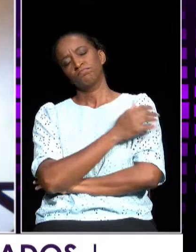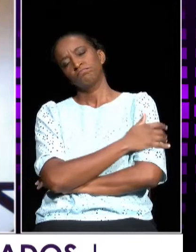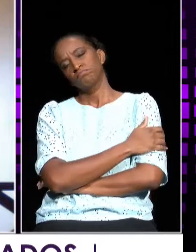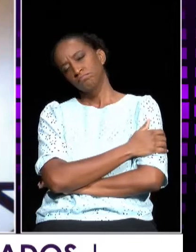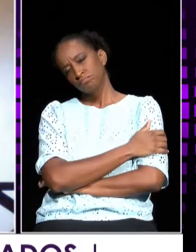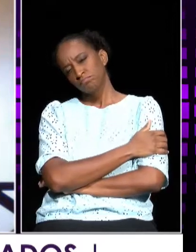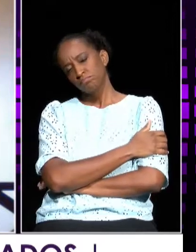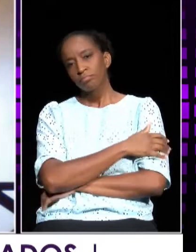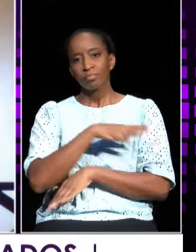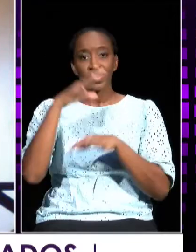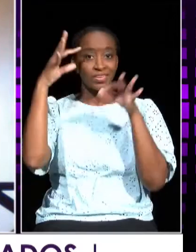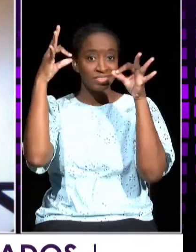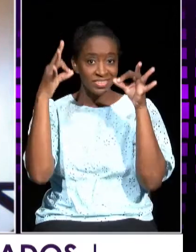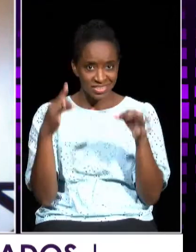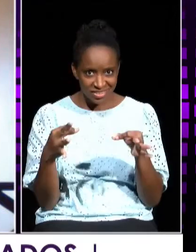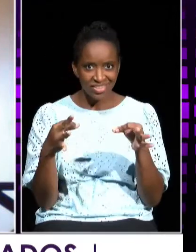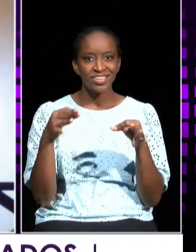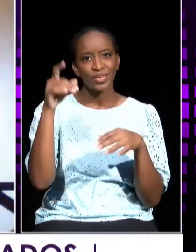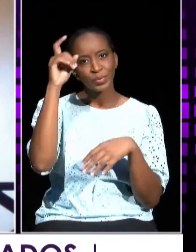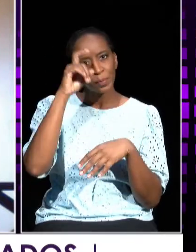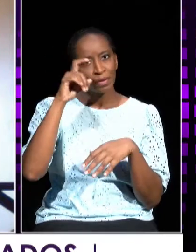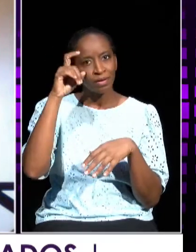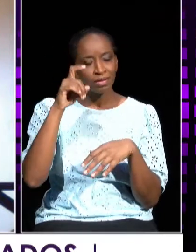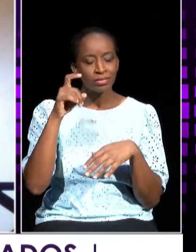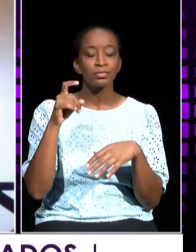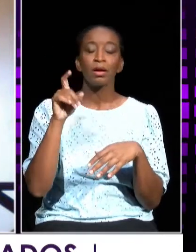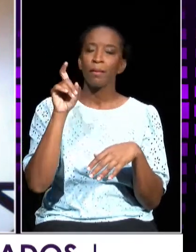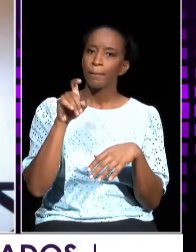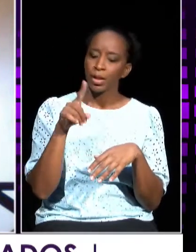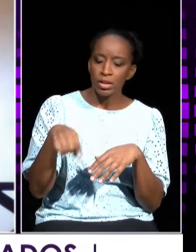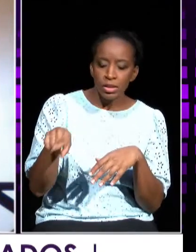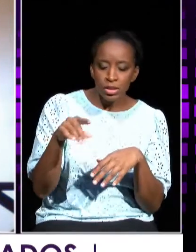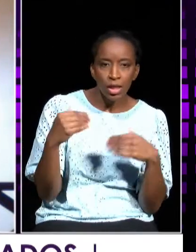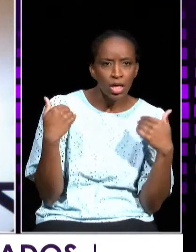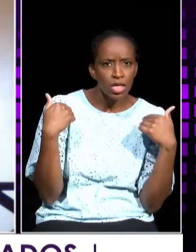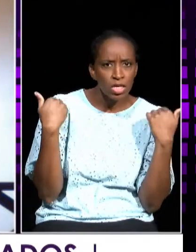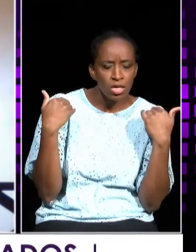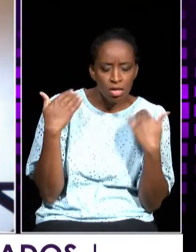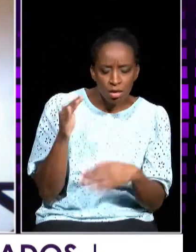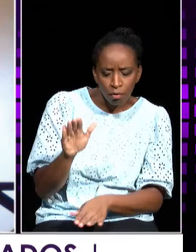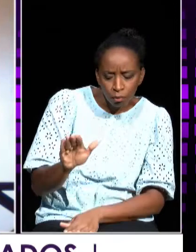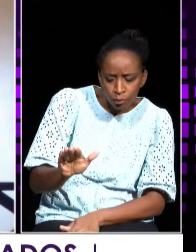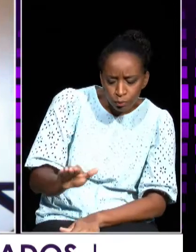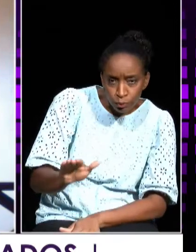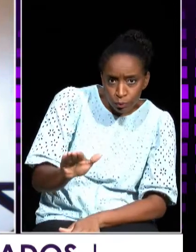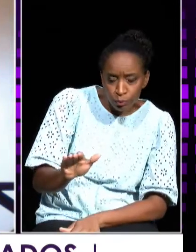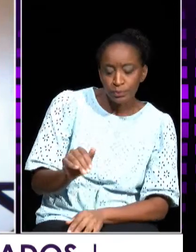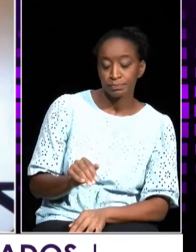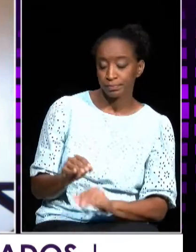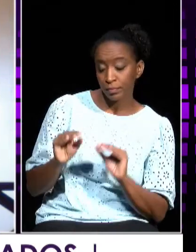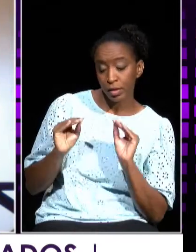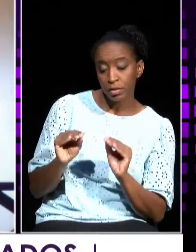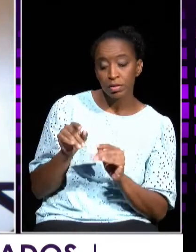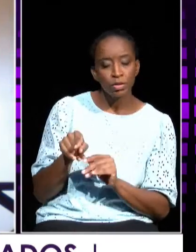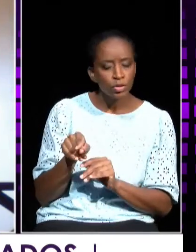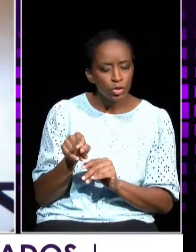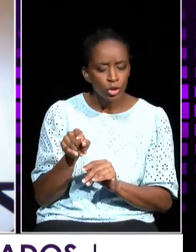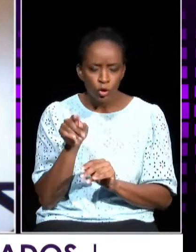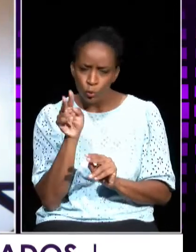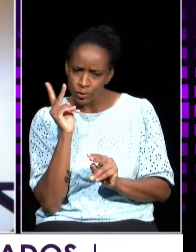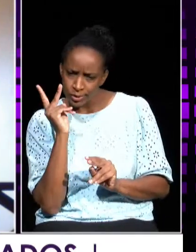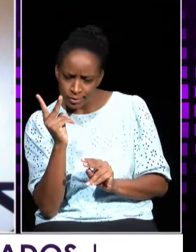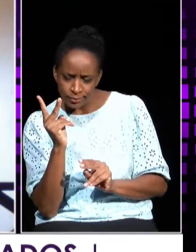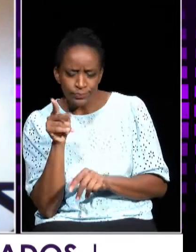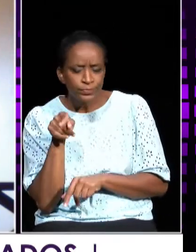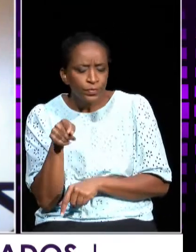young age teaching our children about critical thinking? Are we teaching them, about making the appropriate decision? Are we teaching them